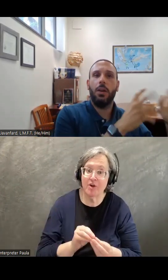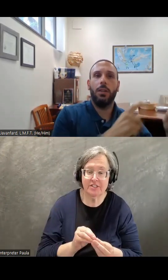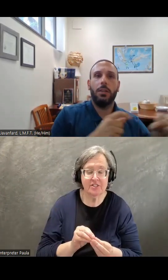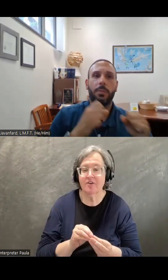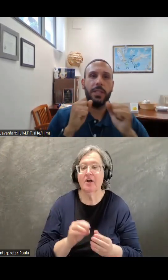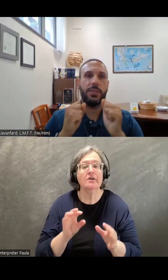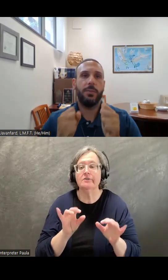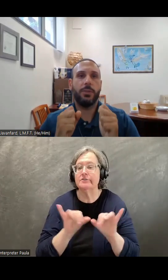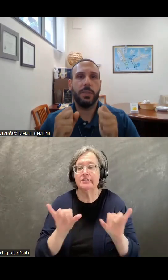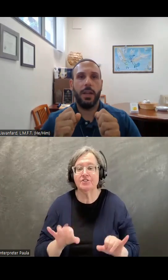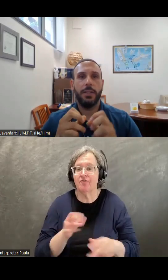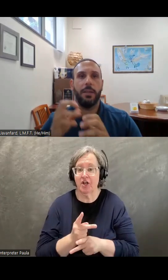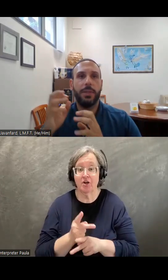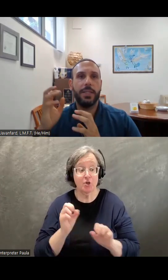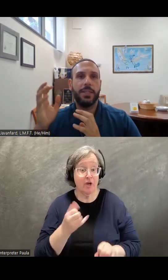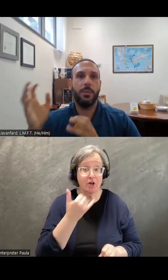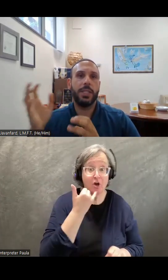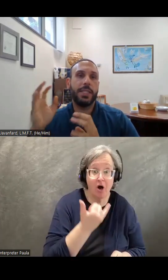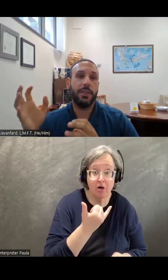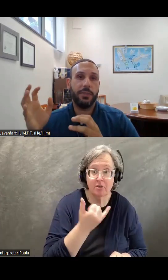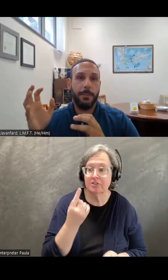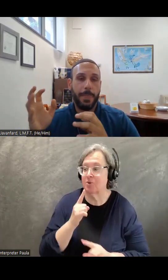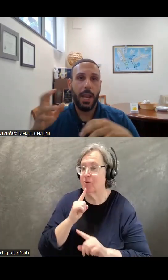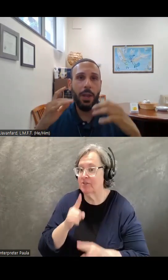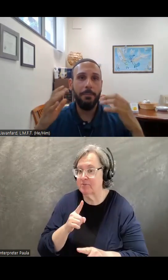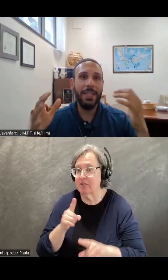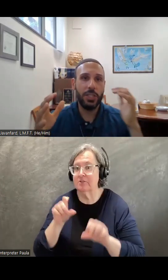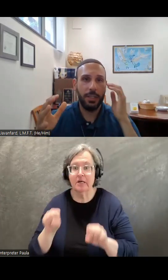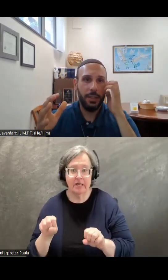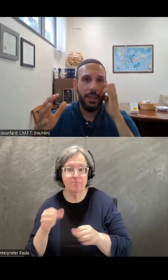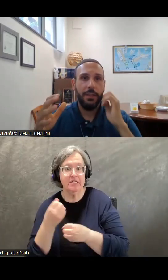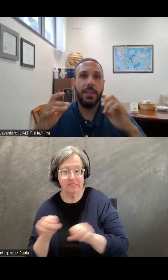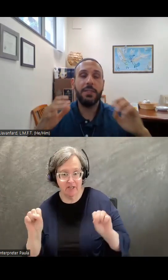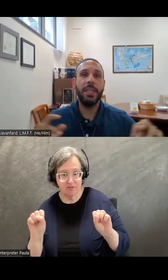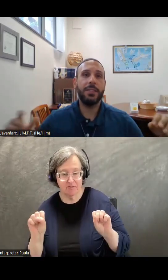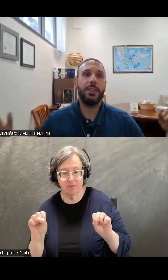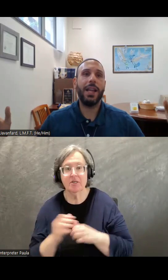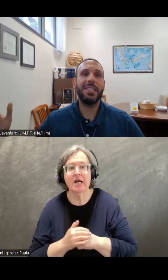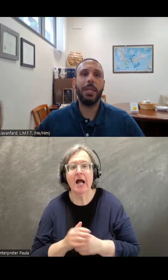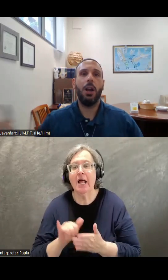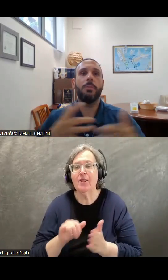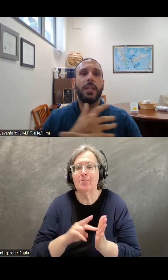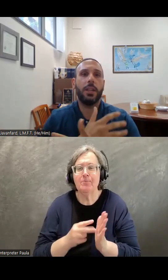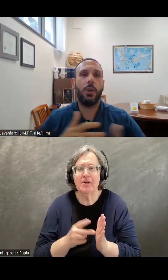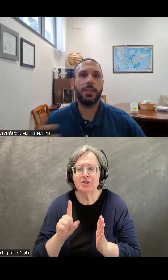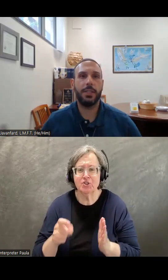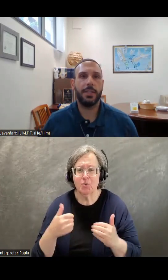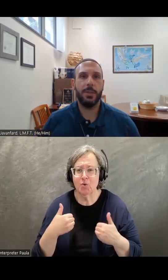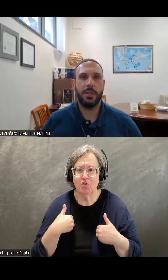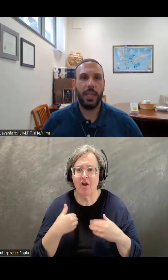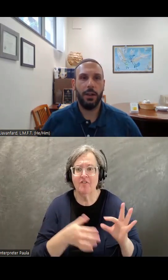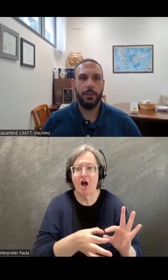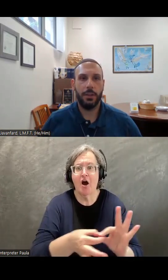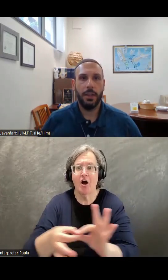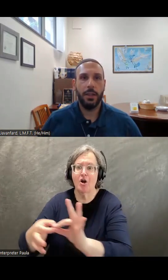someone to call, a place for someone to respond, and a place that someone is safe. And I want to mention that this means that there has to be harmony across these